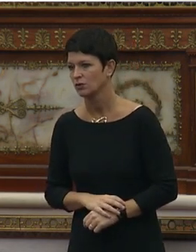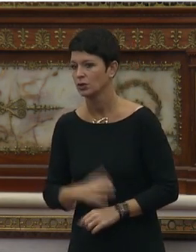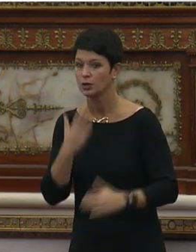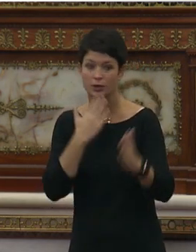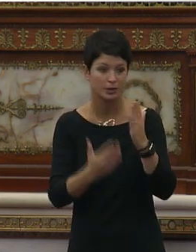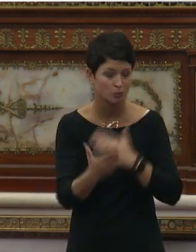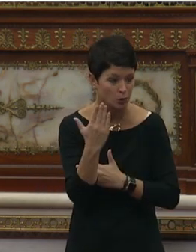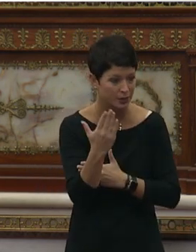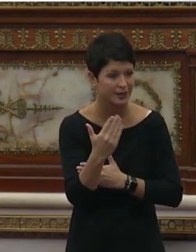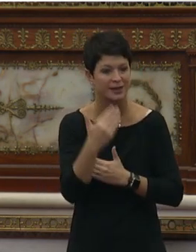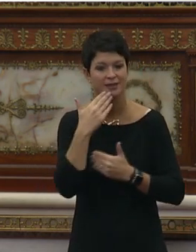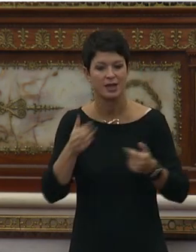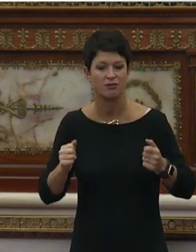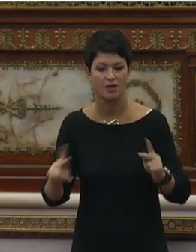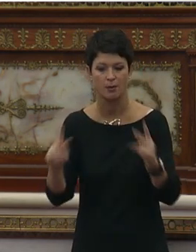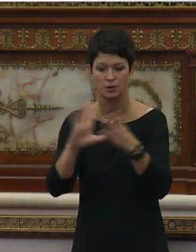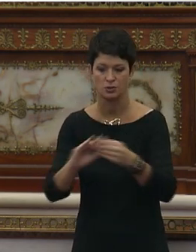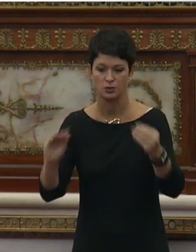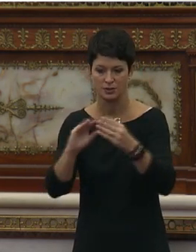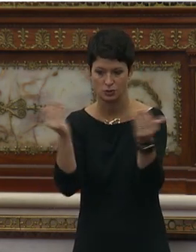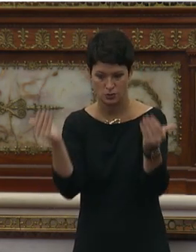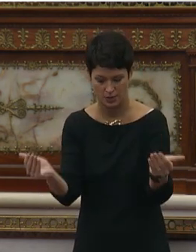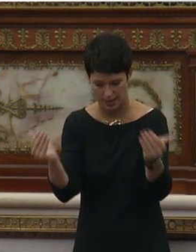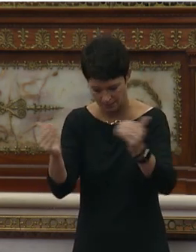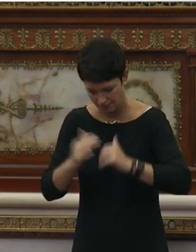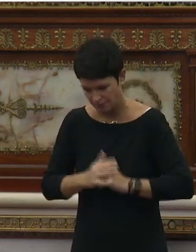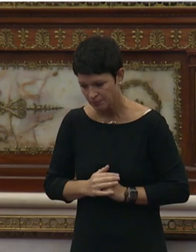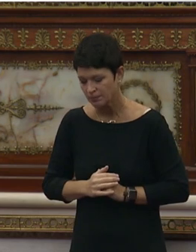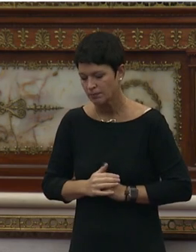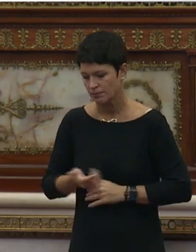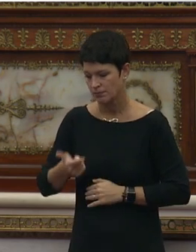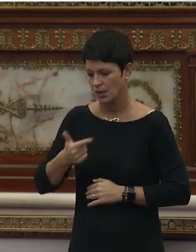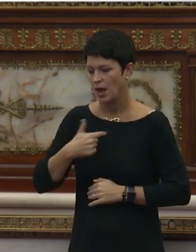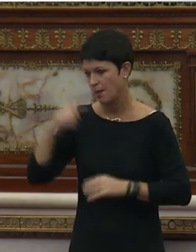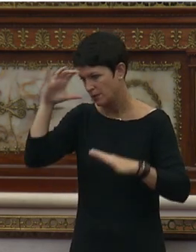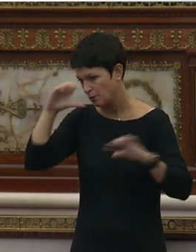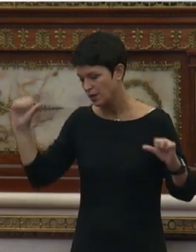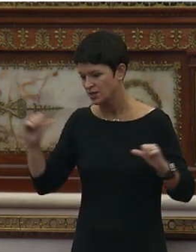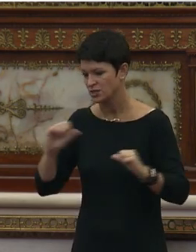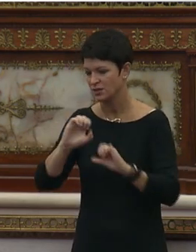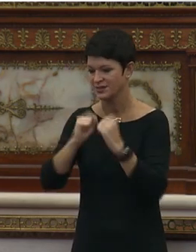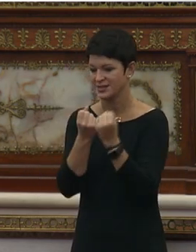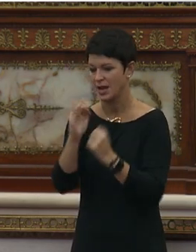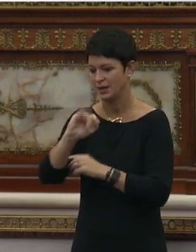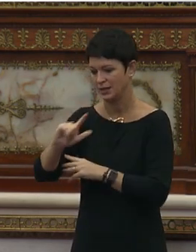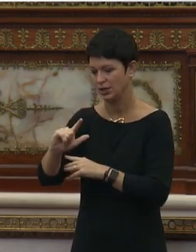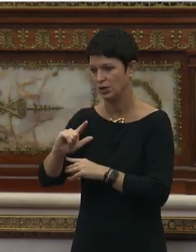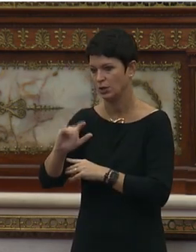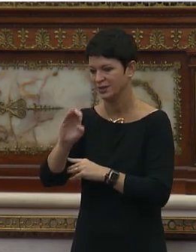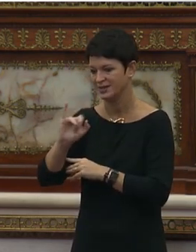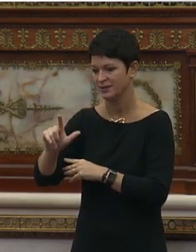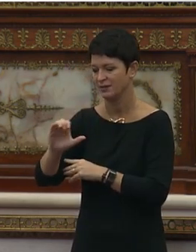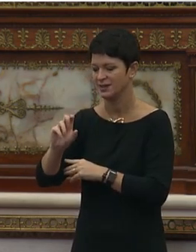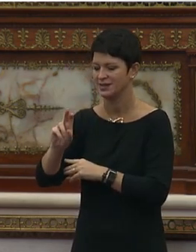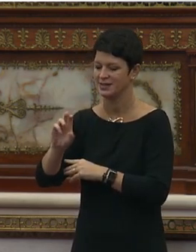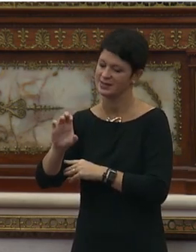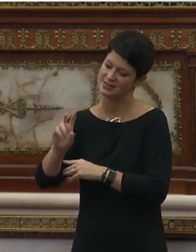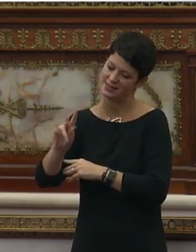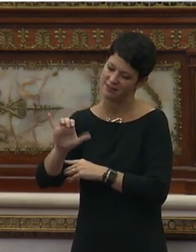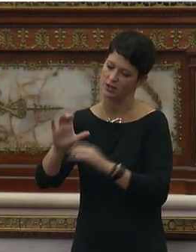Good morning, and thanks for this opportunity to speak. I am the president of the Society Hill Civic